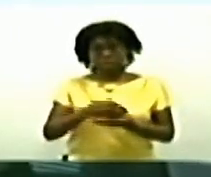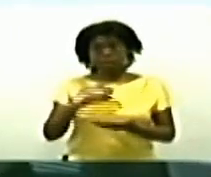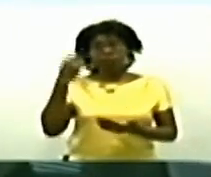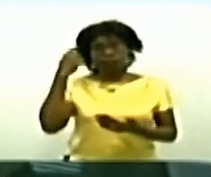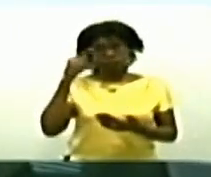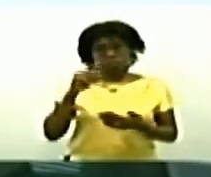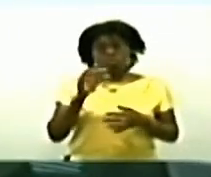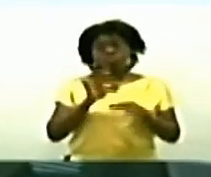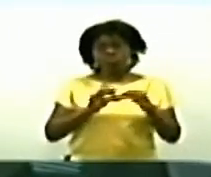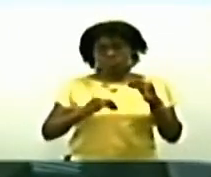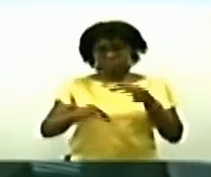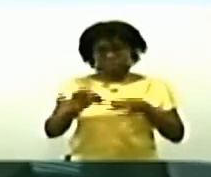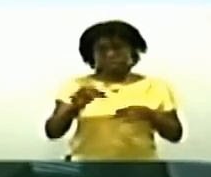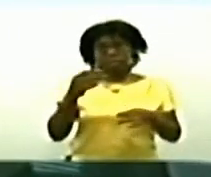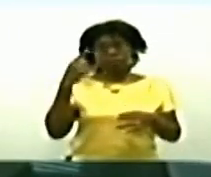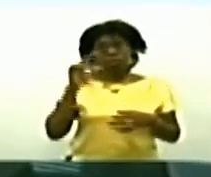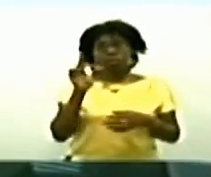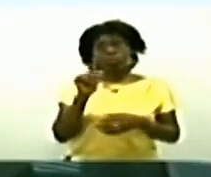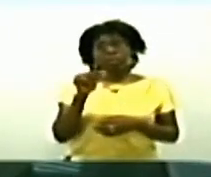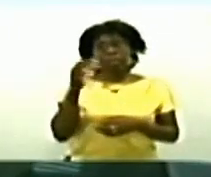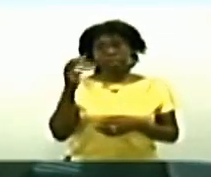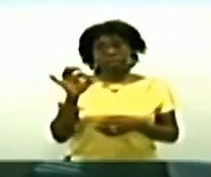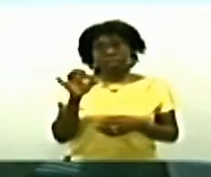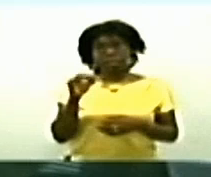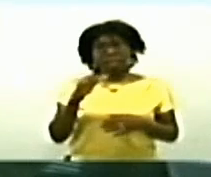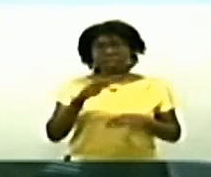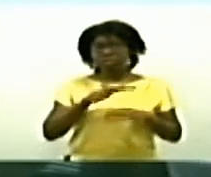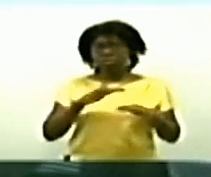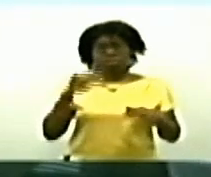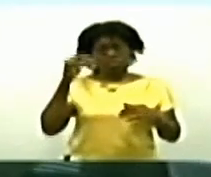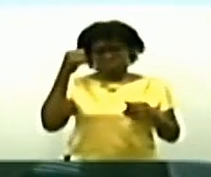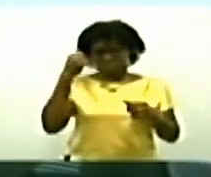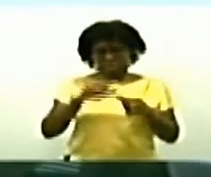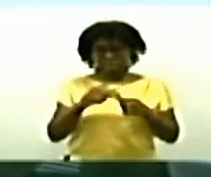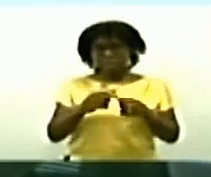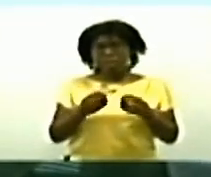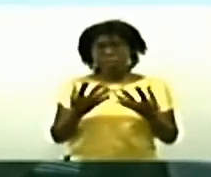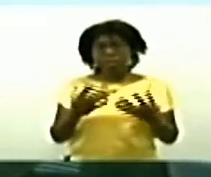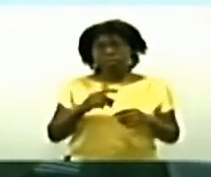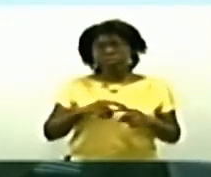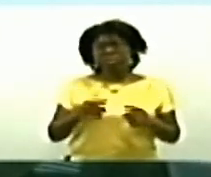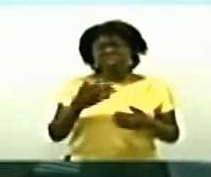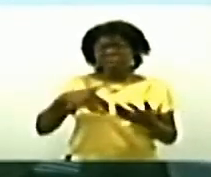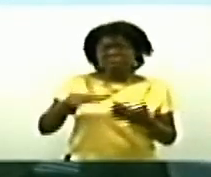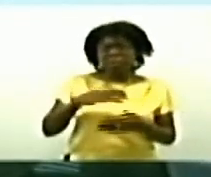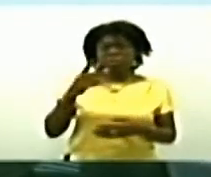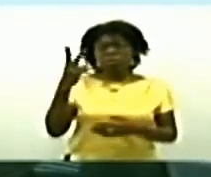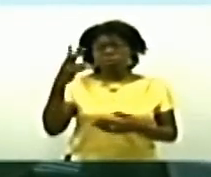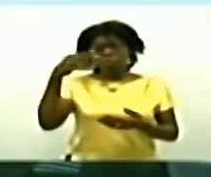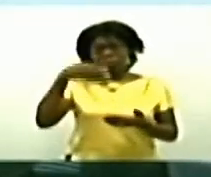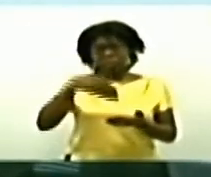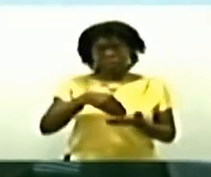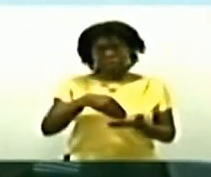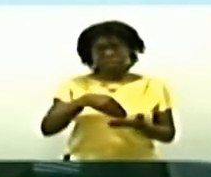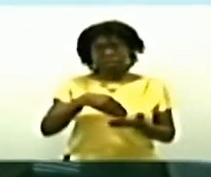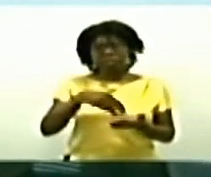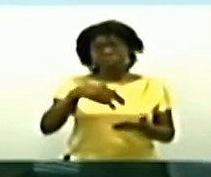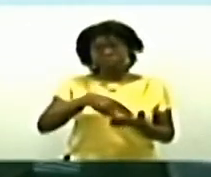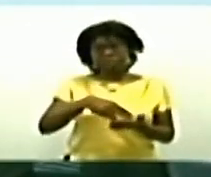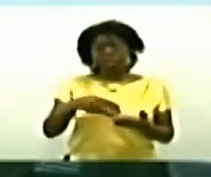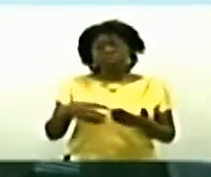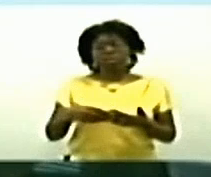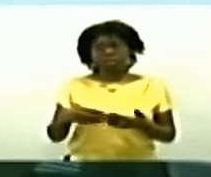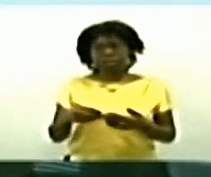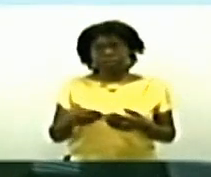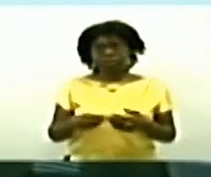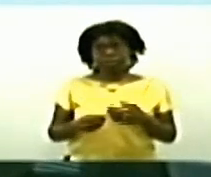replaced for 2019. I can't remember the figure, but I think it's somewhere around $2 million thereabout or so, if I could recall.